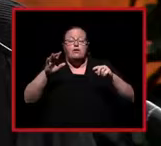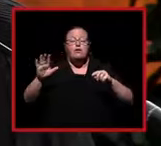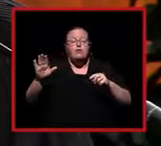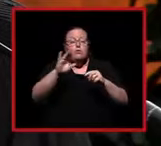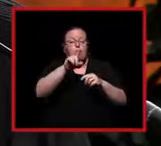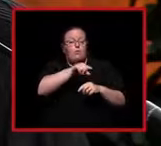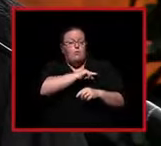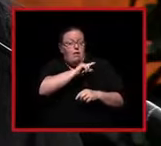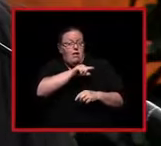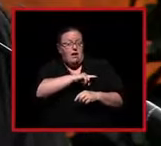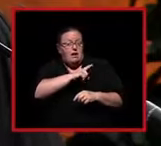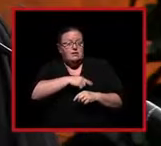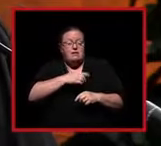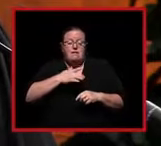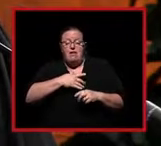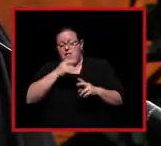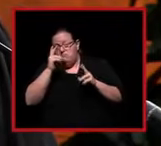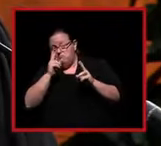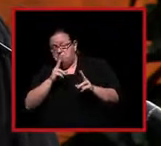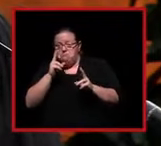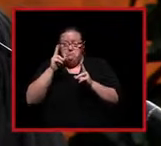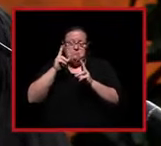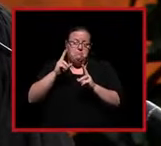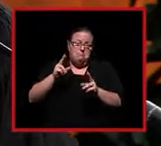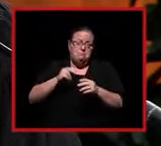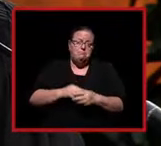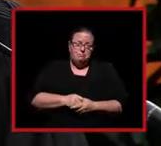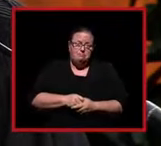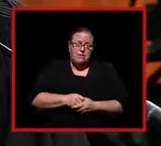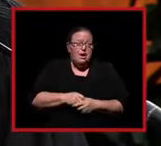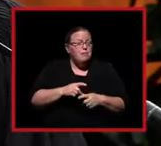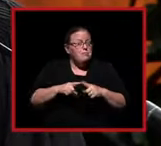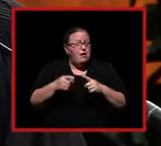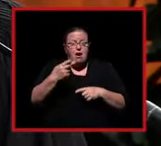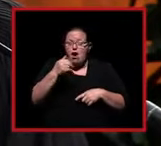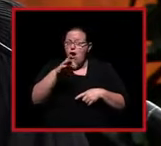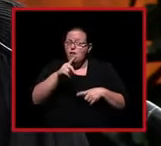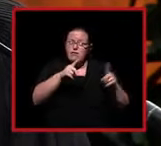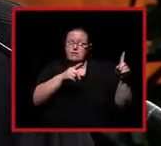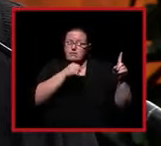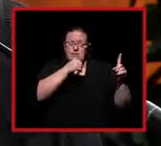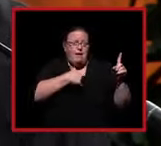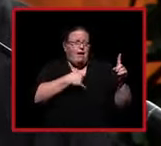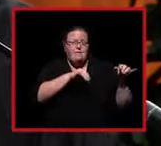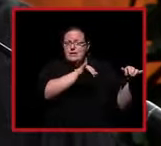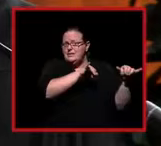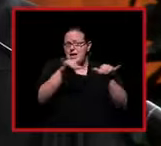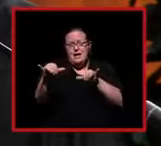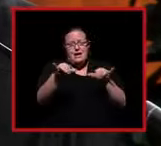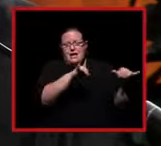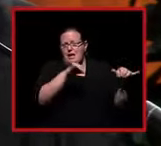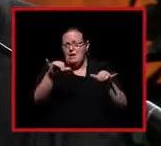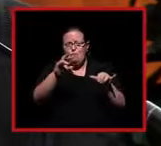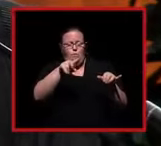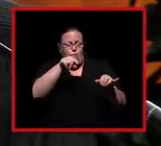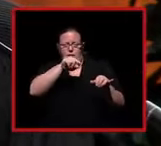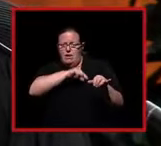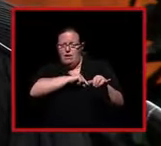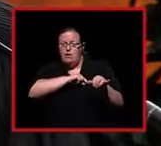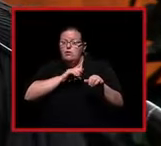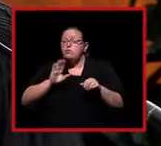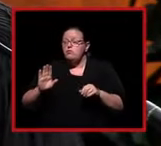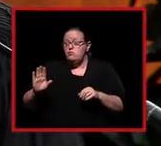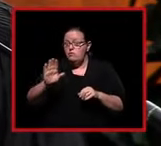qualities that I am not so sure all the graduates of Harvard have. Your lives have not been